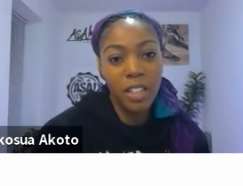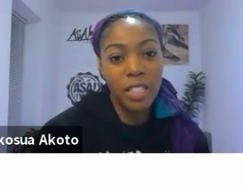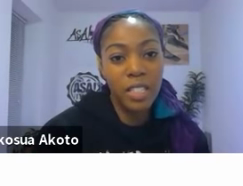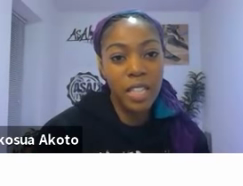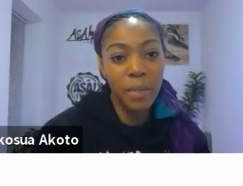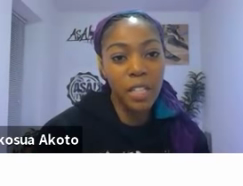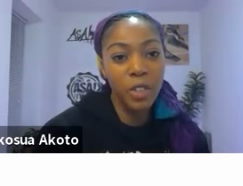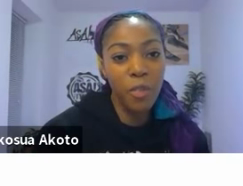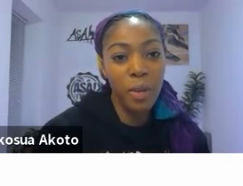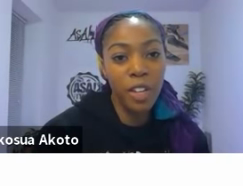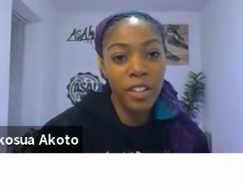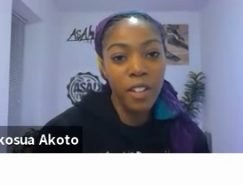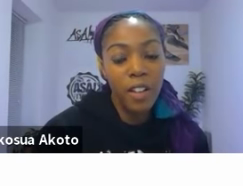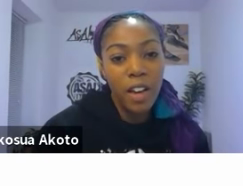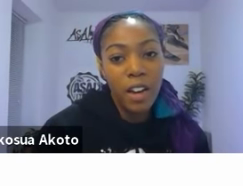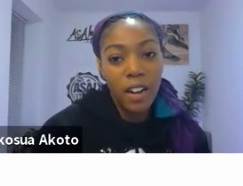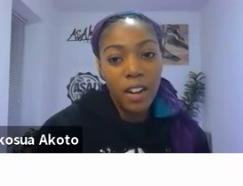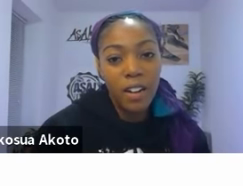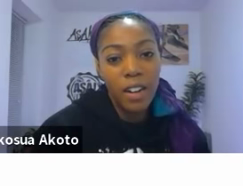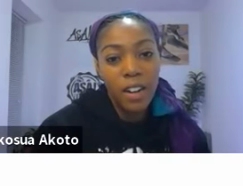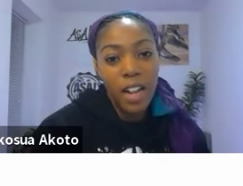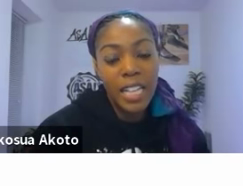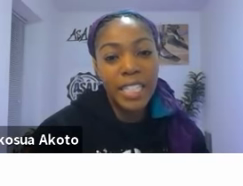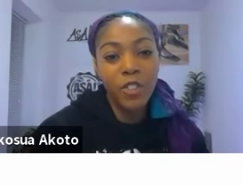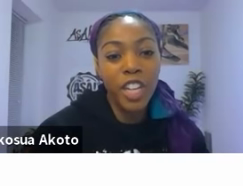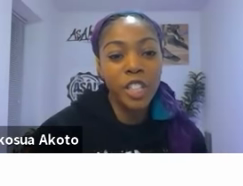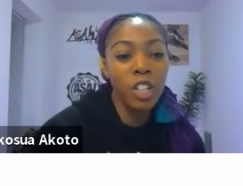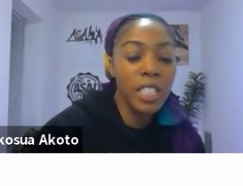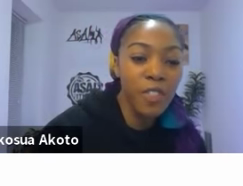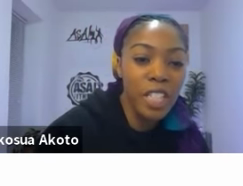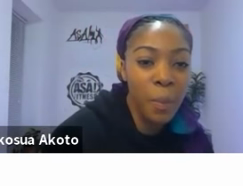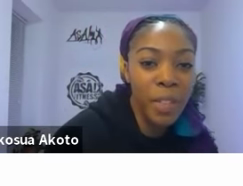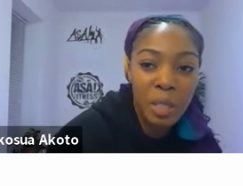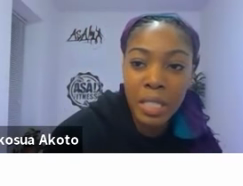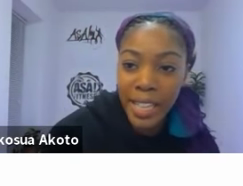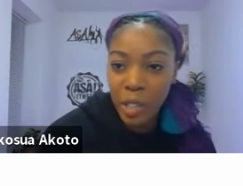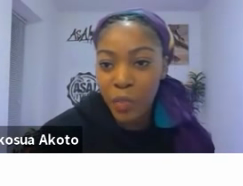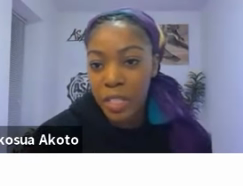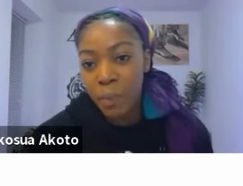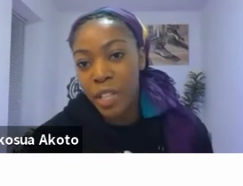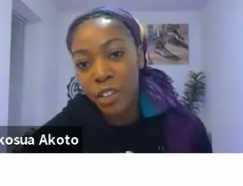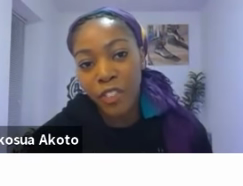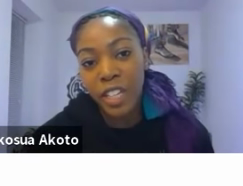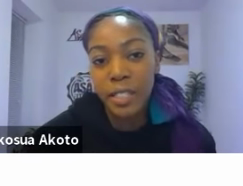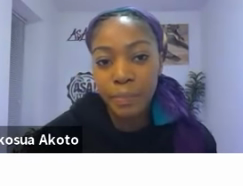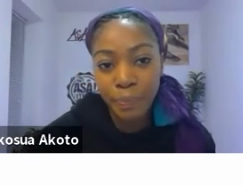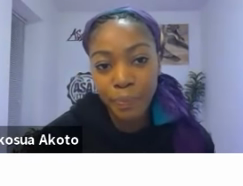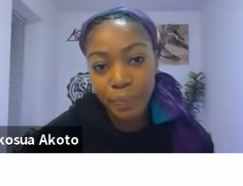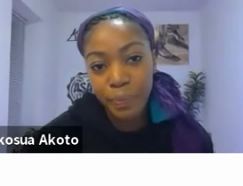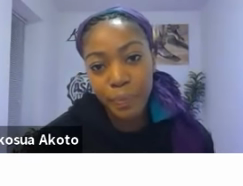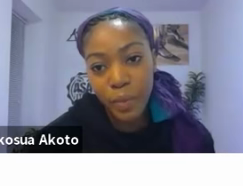We're starting to see something a little familiar. And see if you can notice if it's something you're seeing or if it's something you're